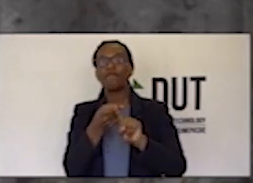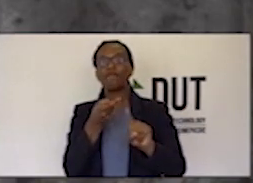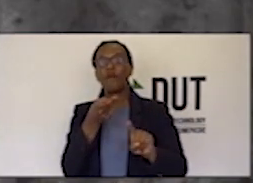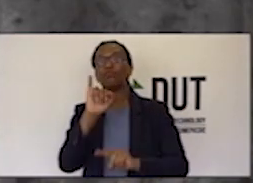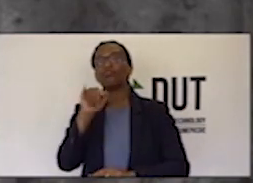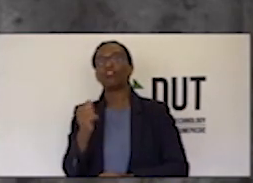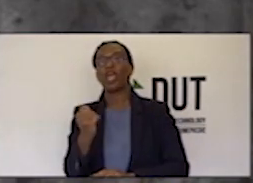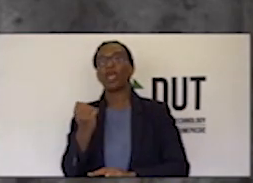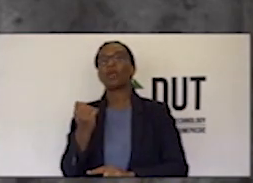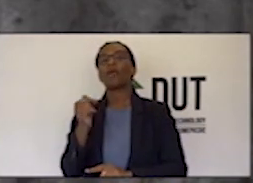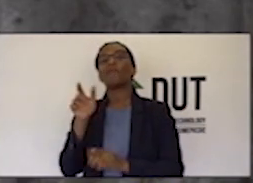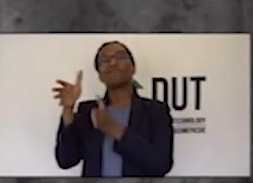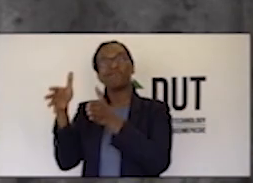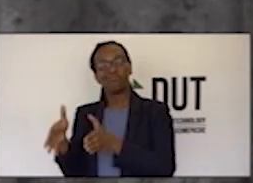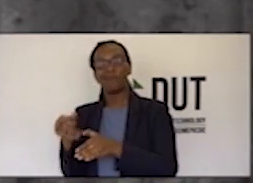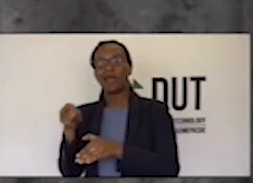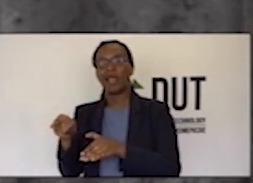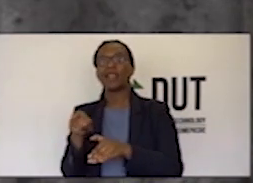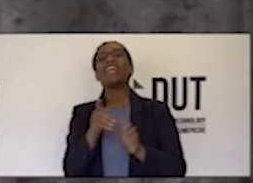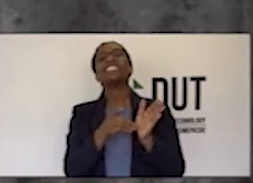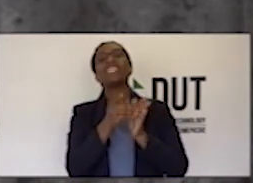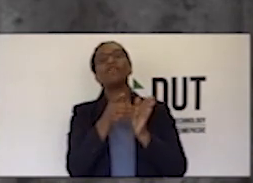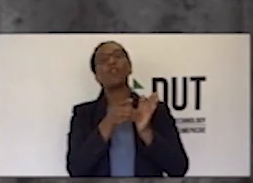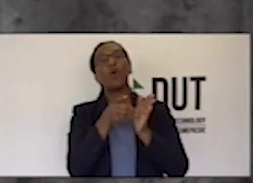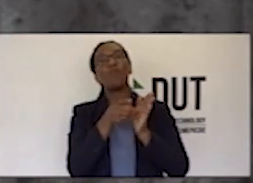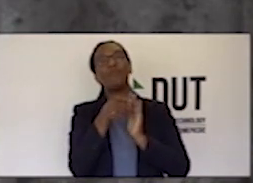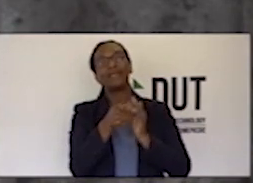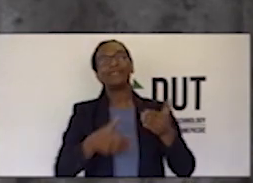student services and development offices are.